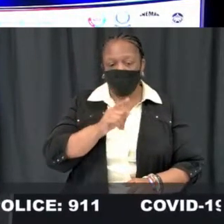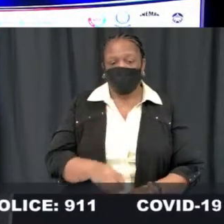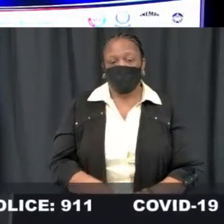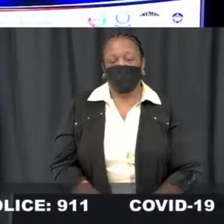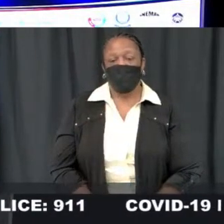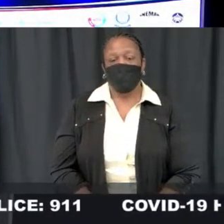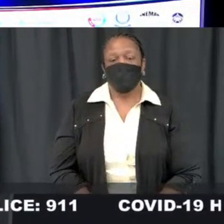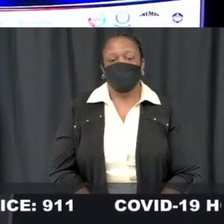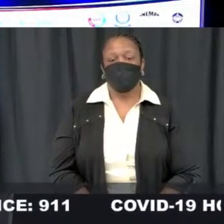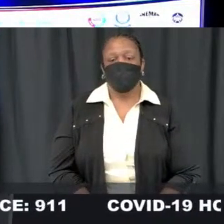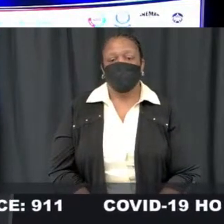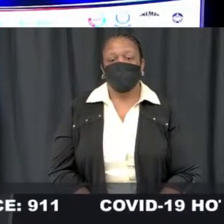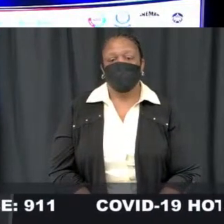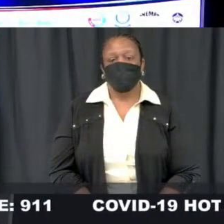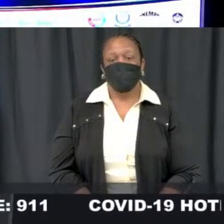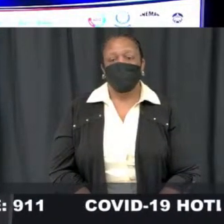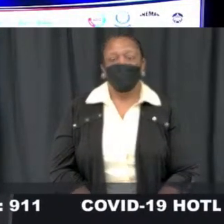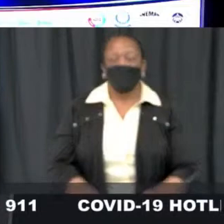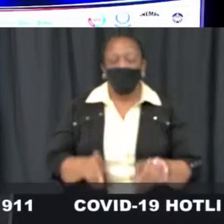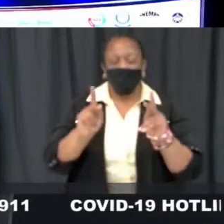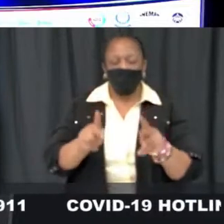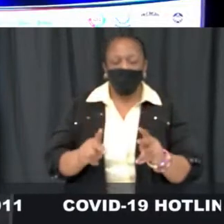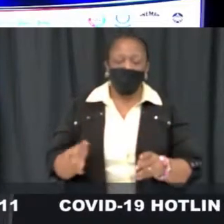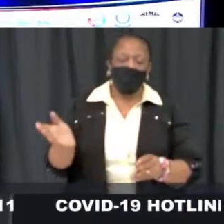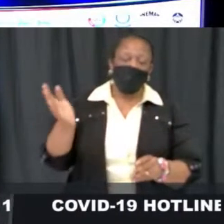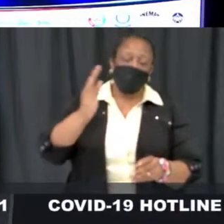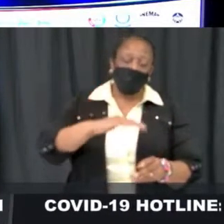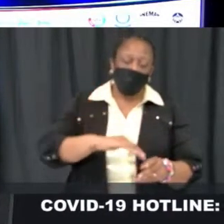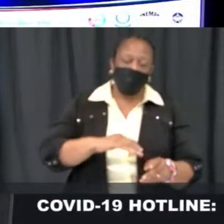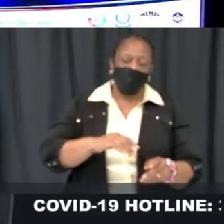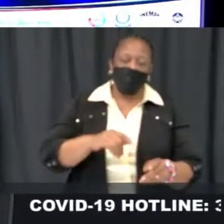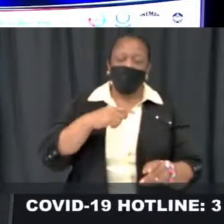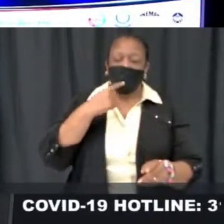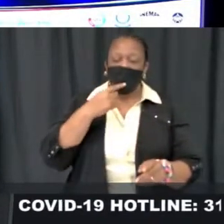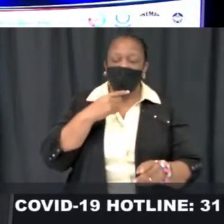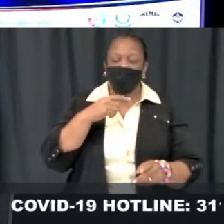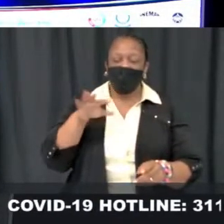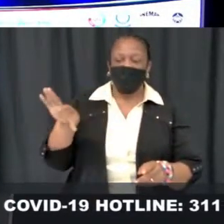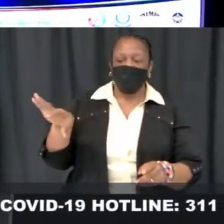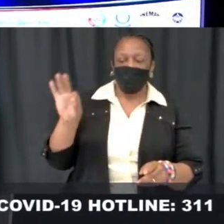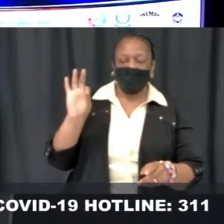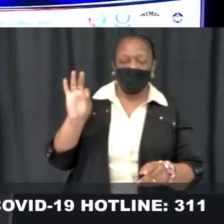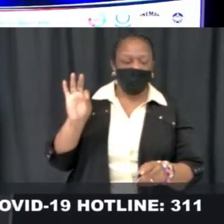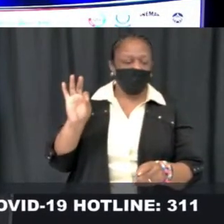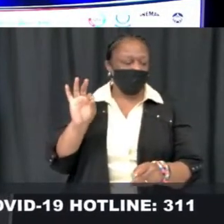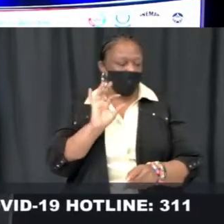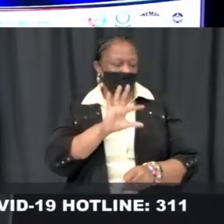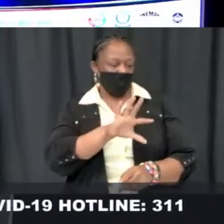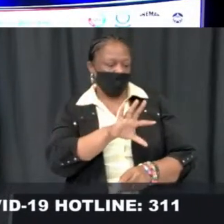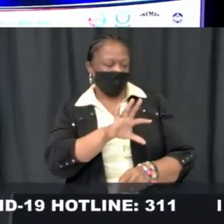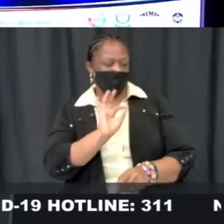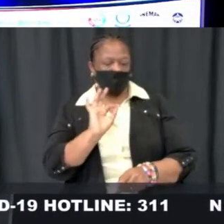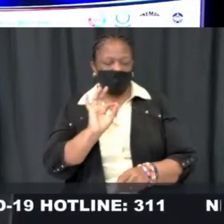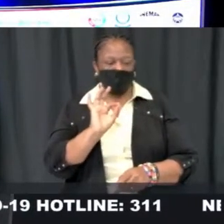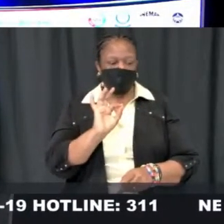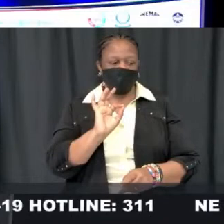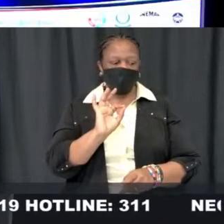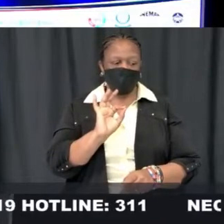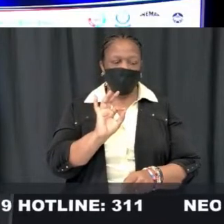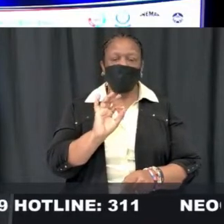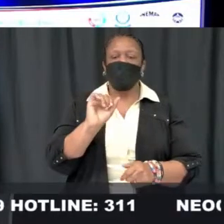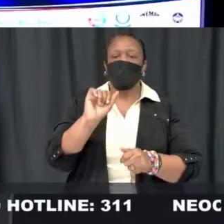me. And when people come to you and tell you you must make this choice, and you must make that choice, well, every choice has